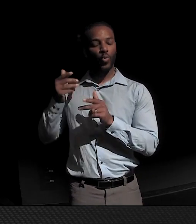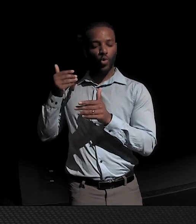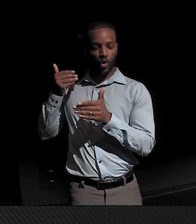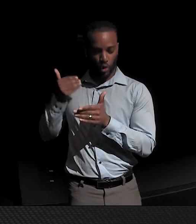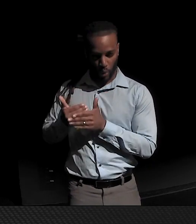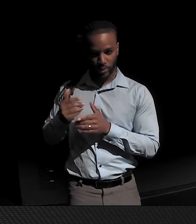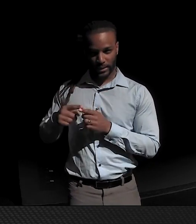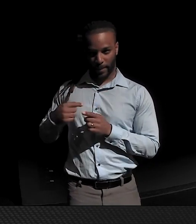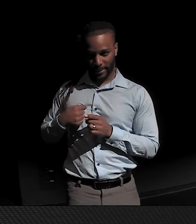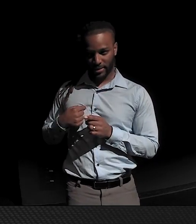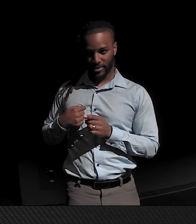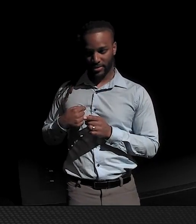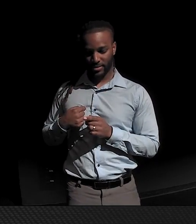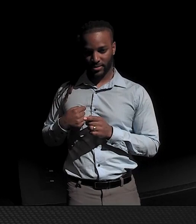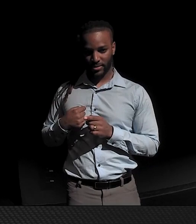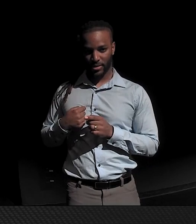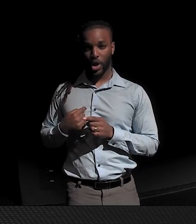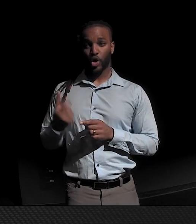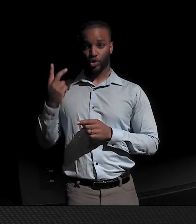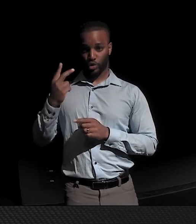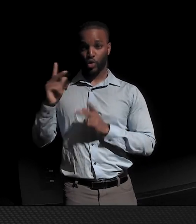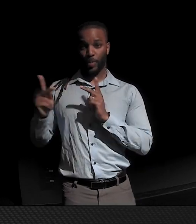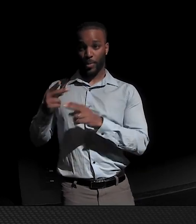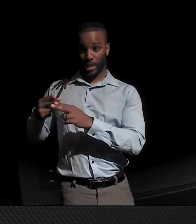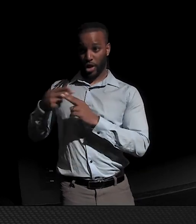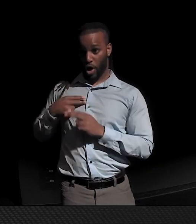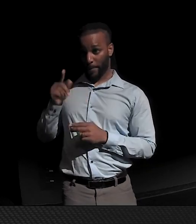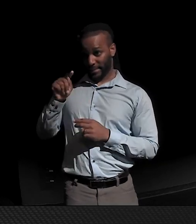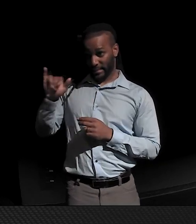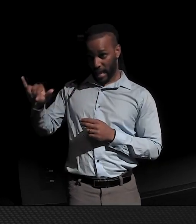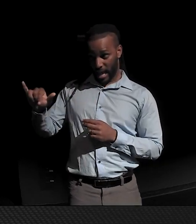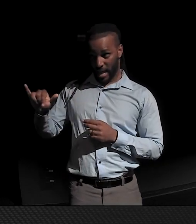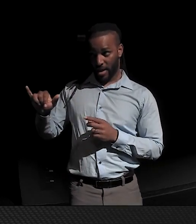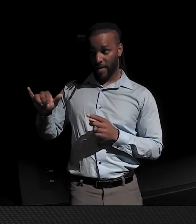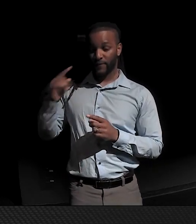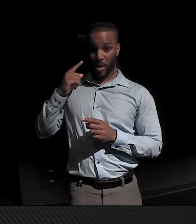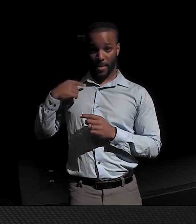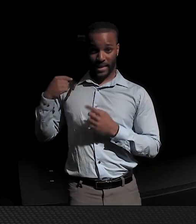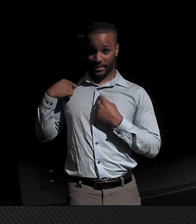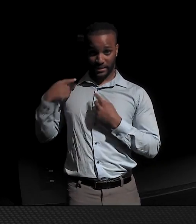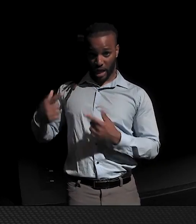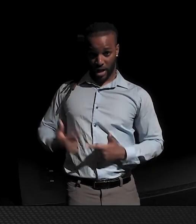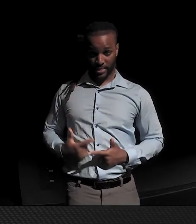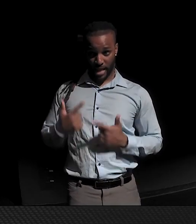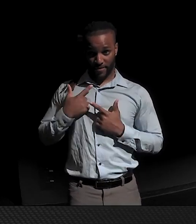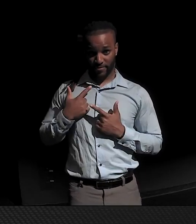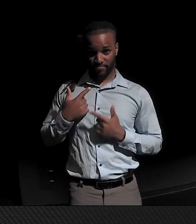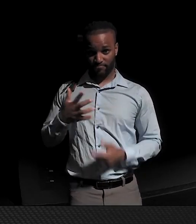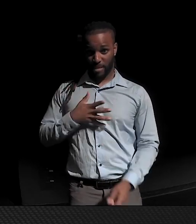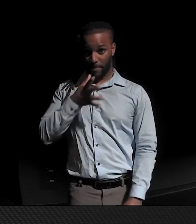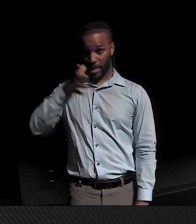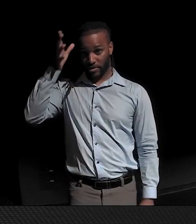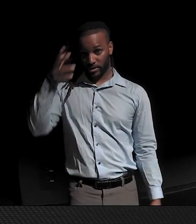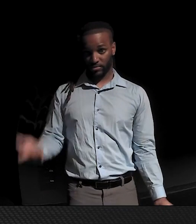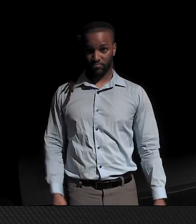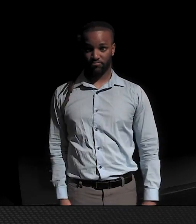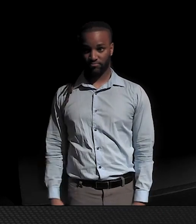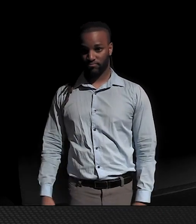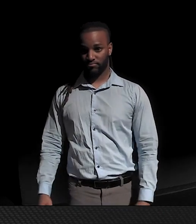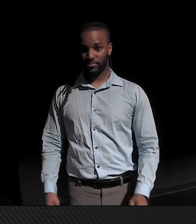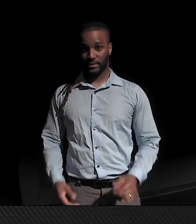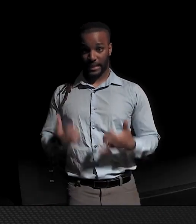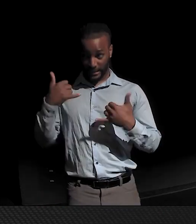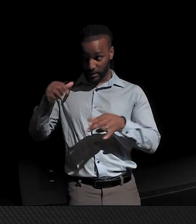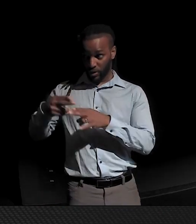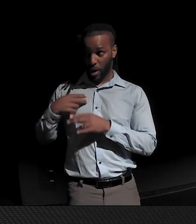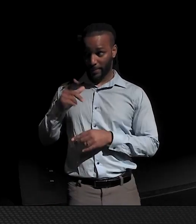spend a lot of time with. The two people that have called me Ty for my entire life are my parents. And they